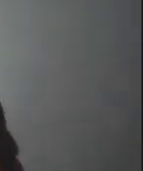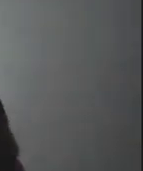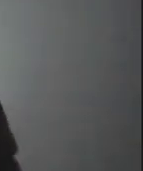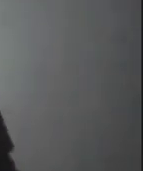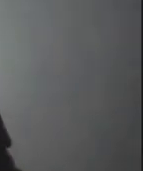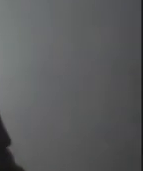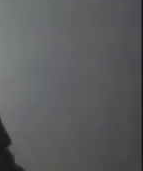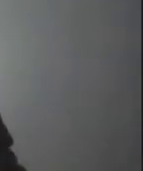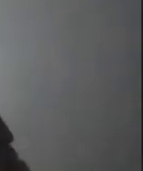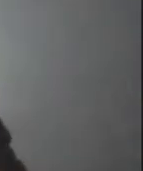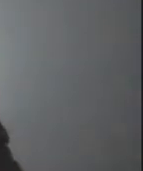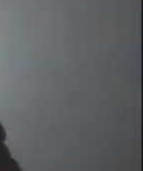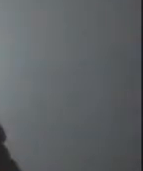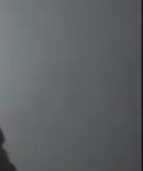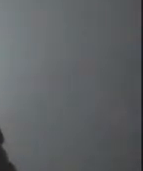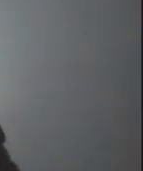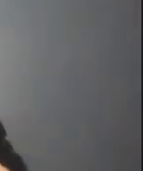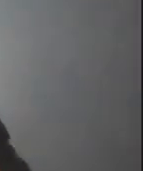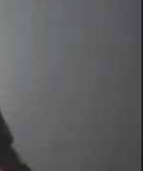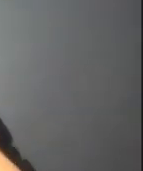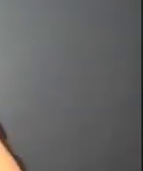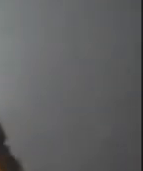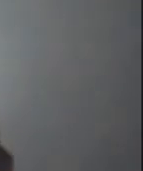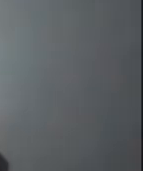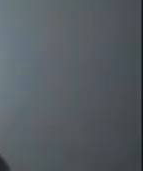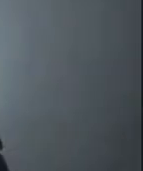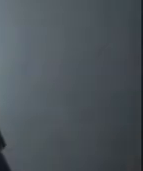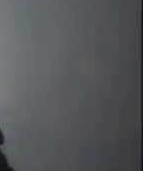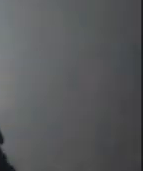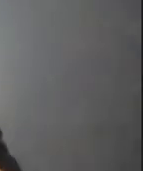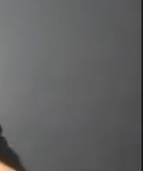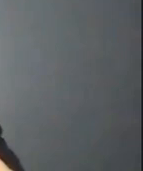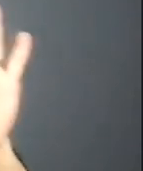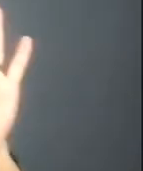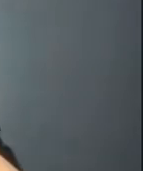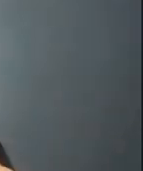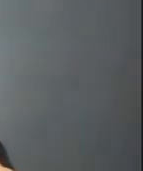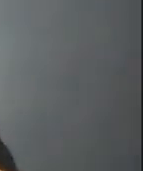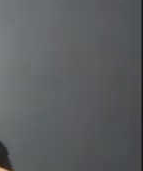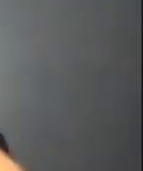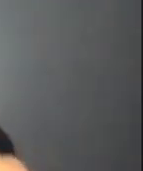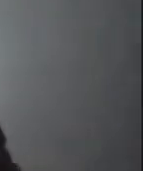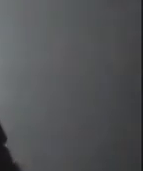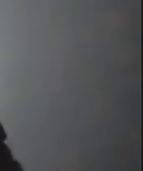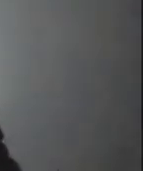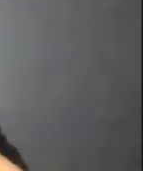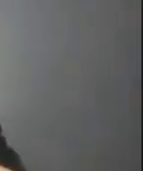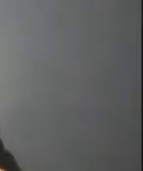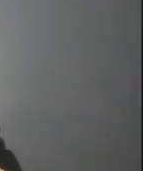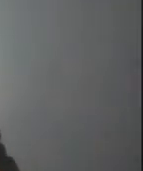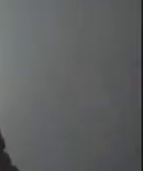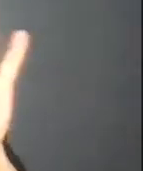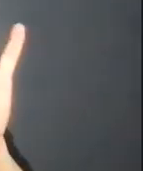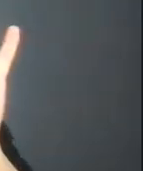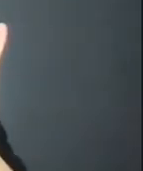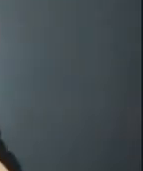no one behind. So that's a powerful argument, and to help us implement our rights under the UN Convention and to build